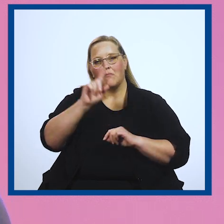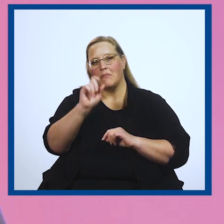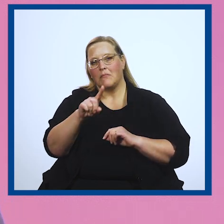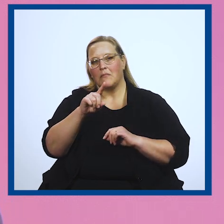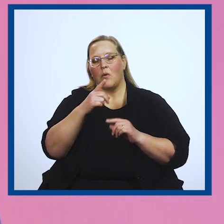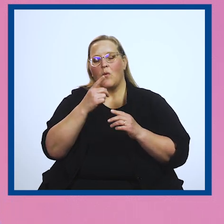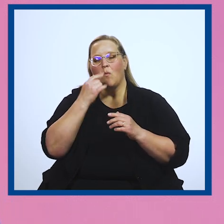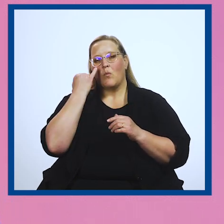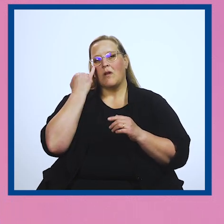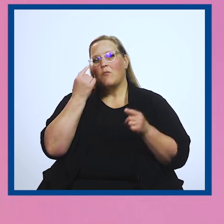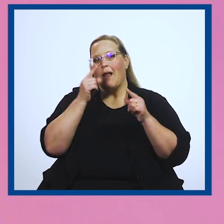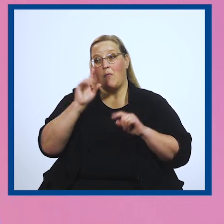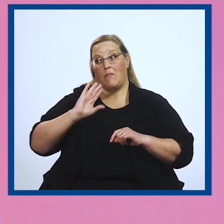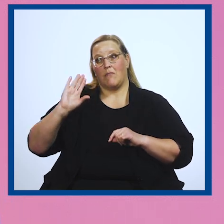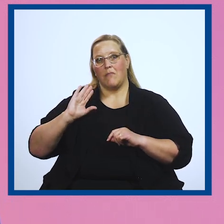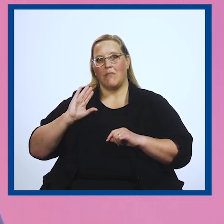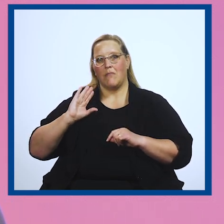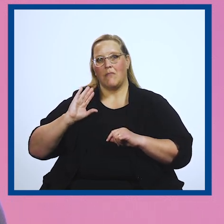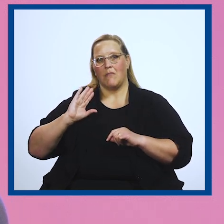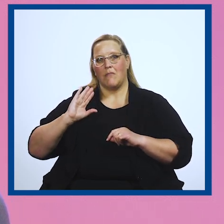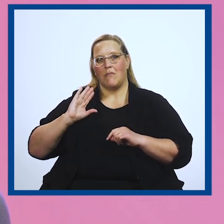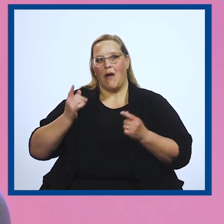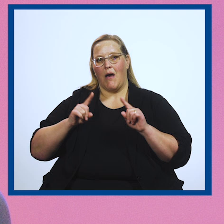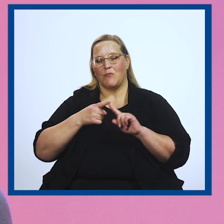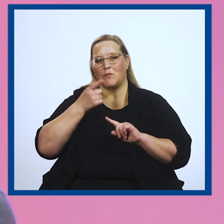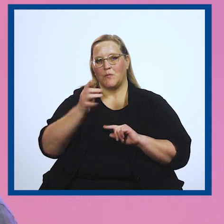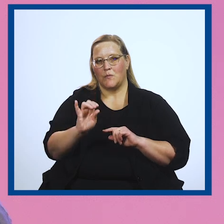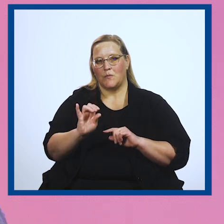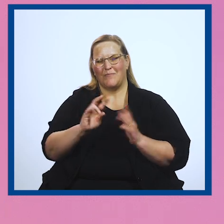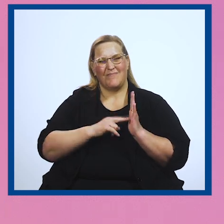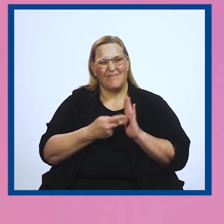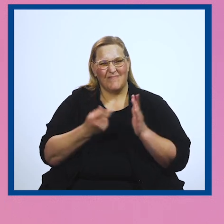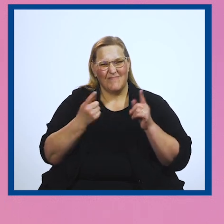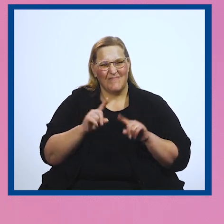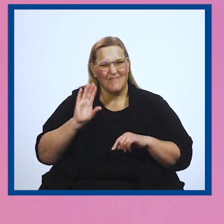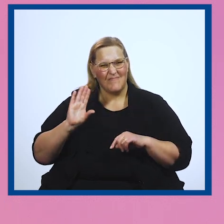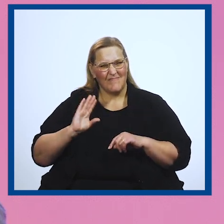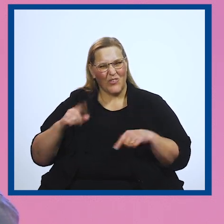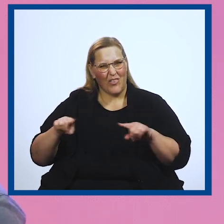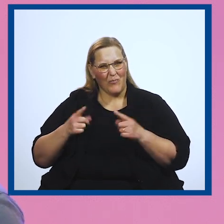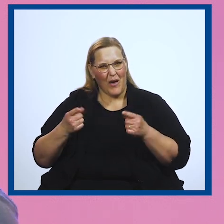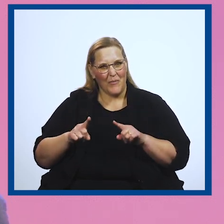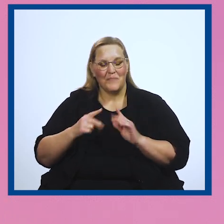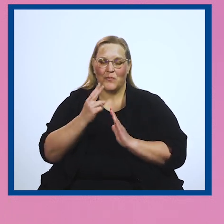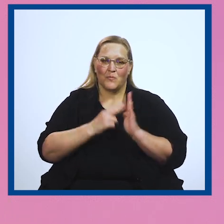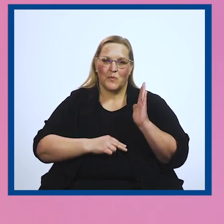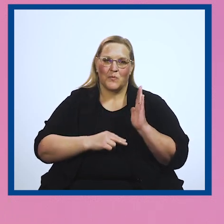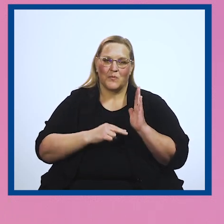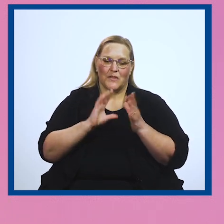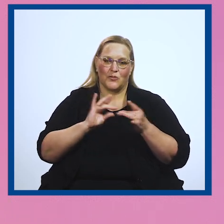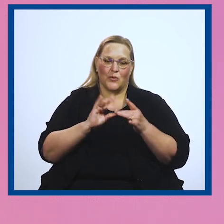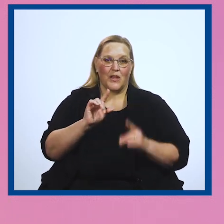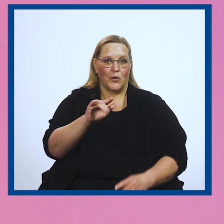if what happened to them happened to you? What do I mean, what happened to them? Let's go ahead and read the story. It's Luke